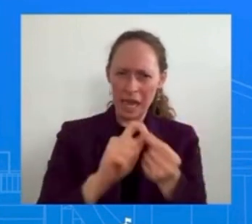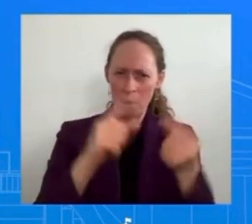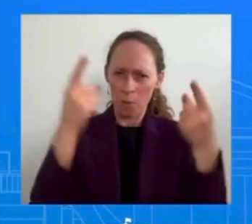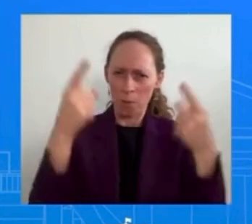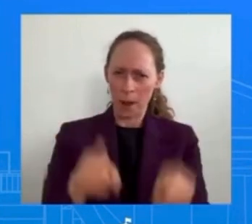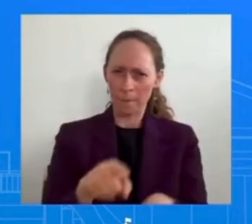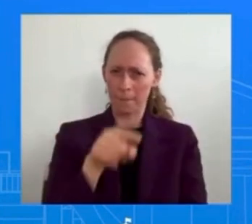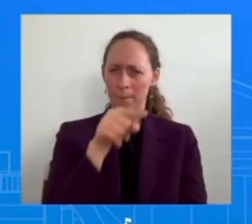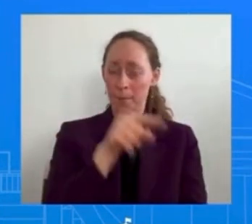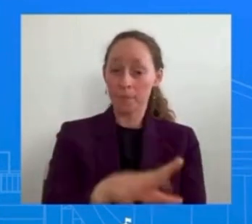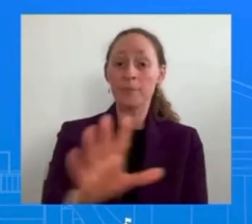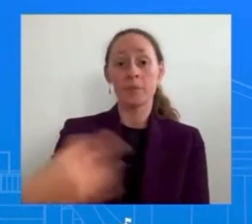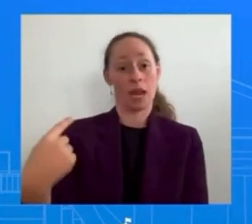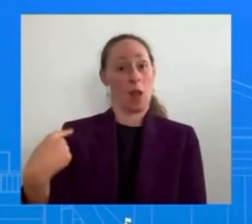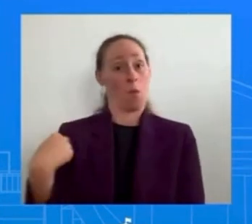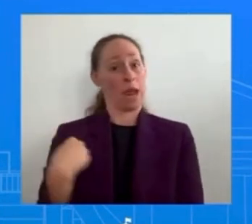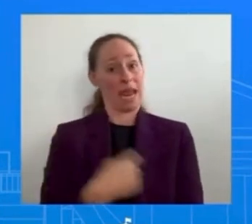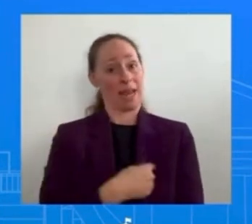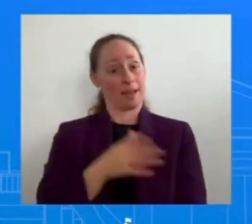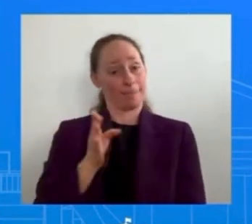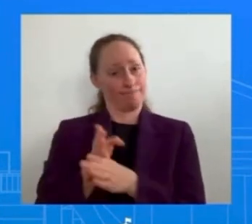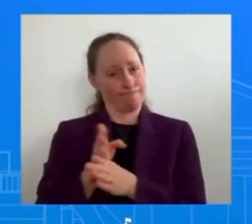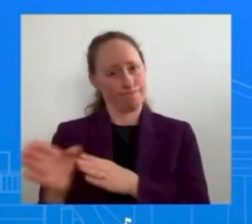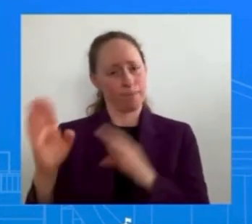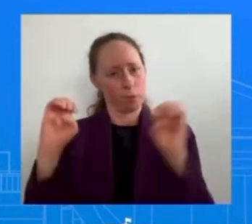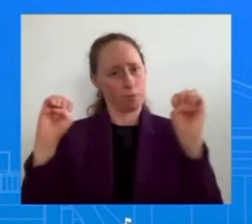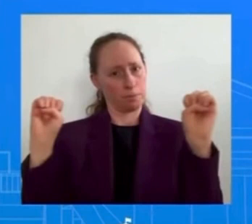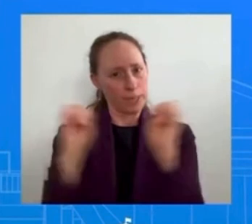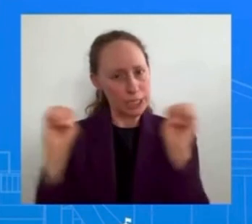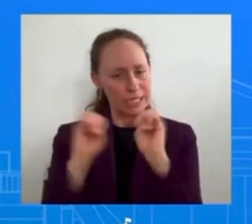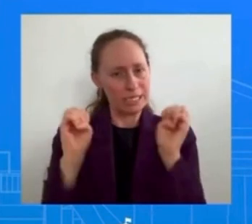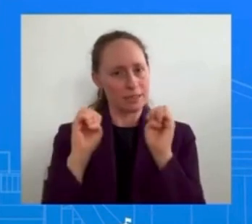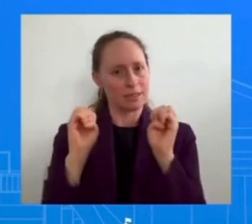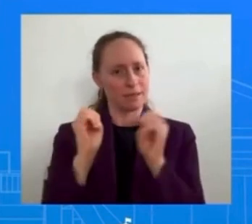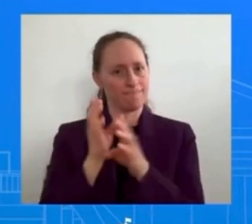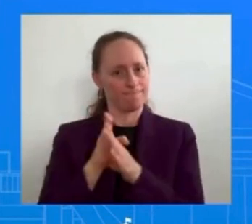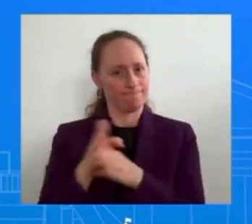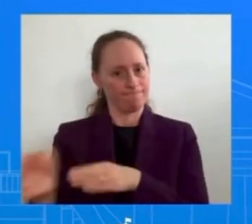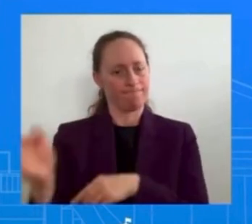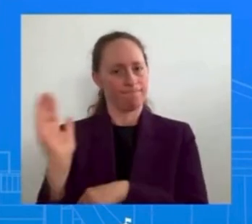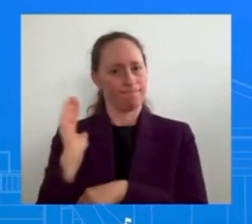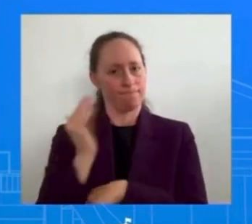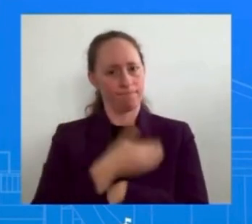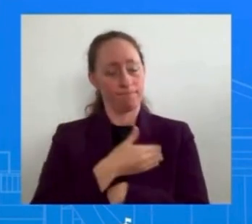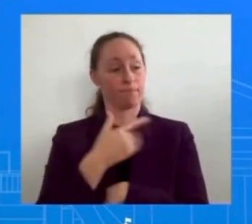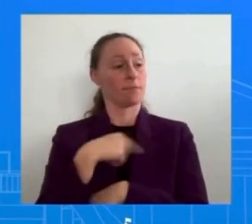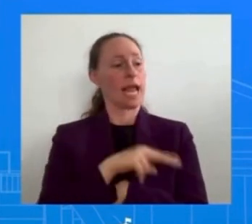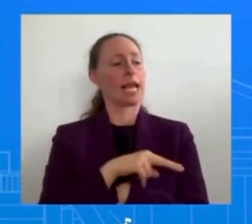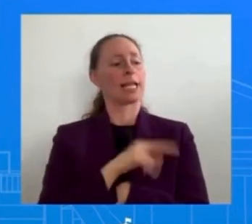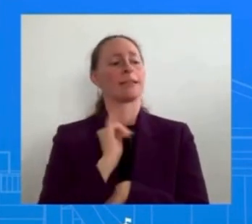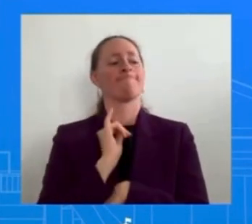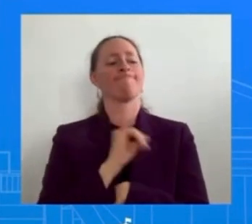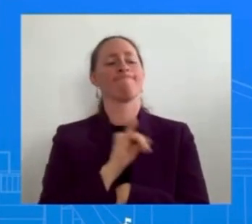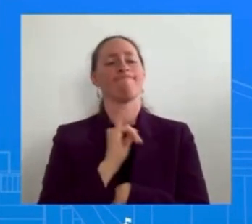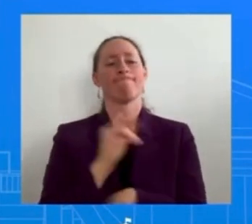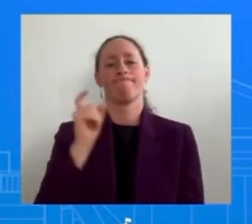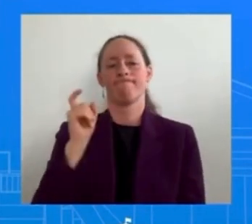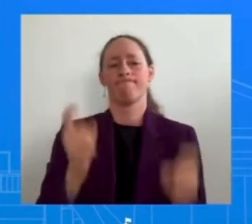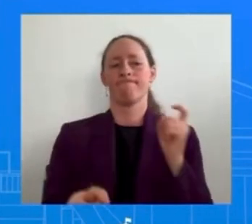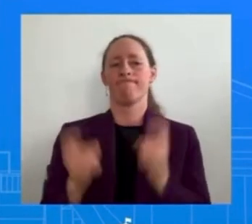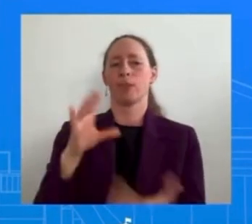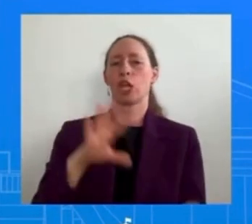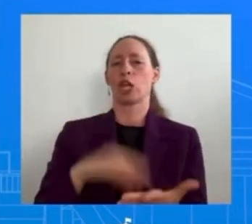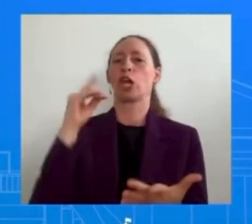community, always want to continually learn from the events that we're facing, especially as we are seeing a continuous rise in the number of severe